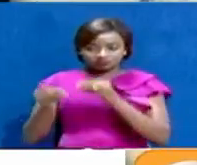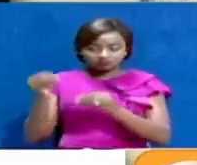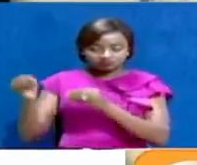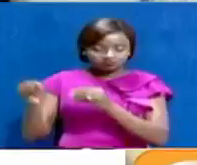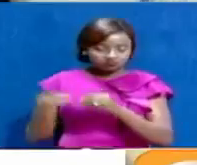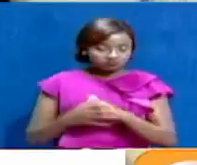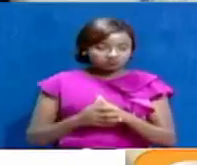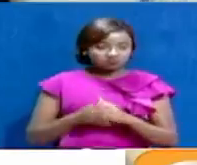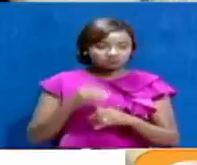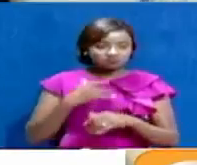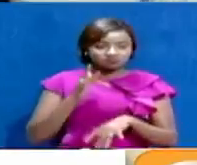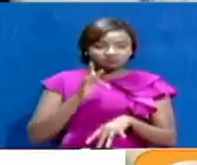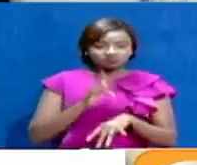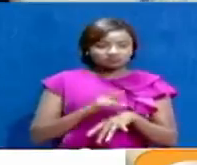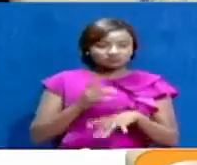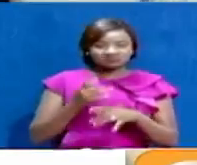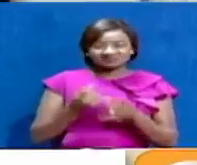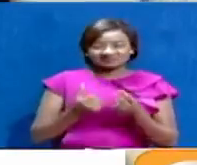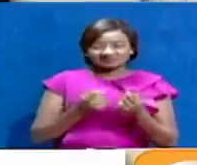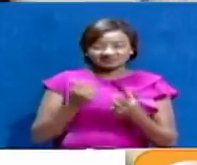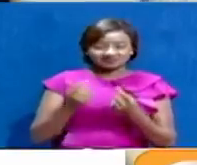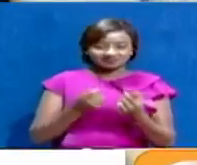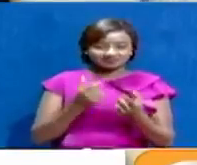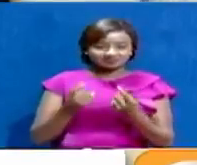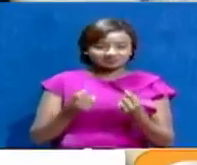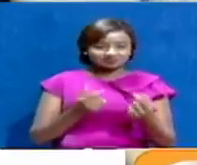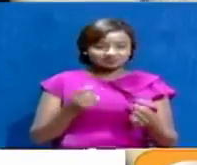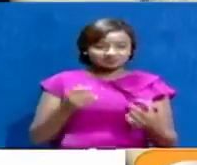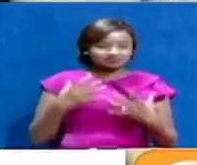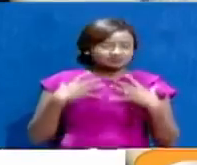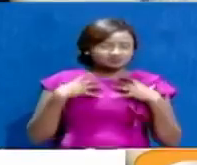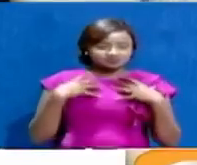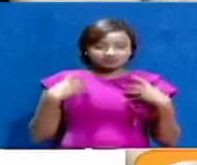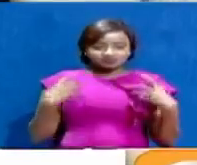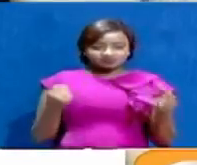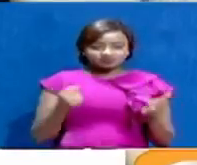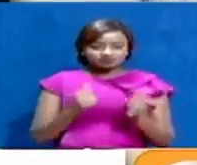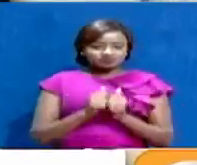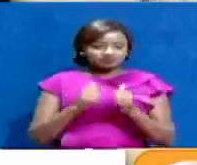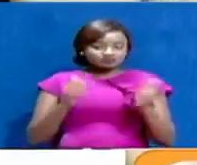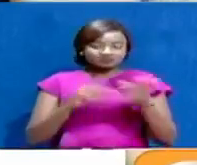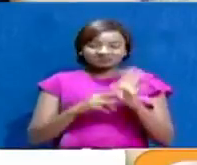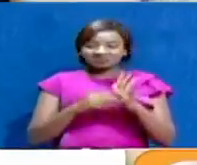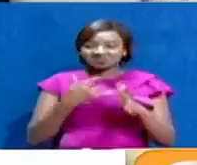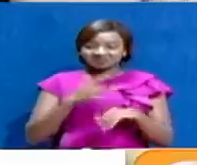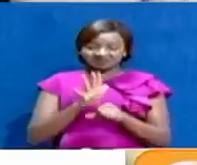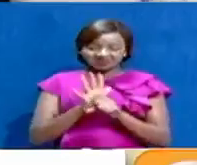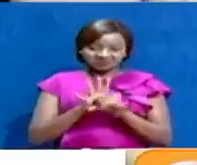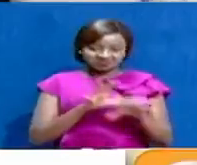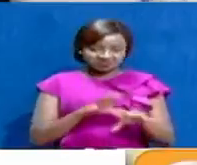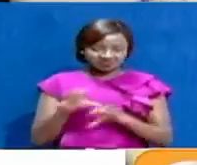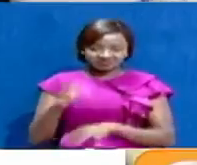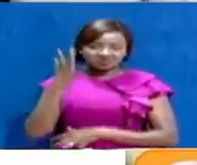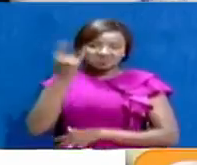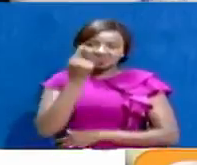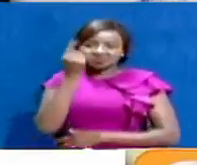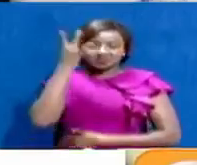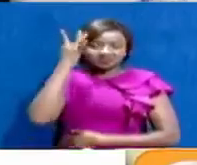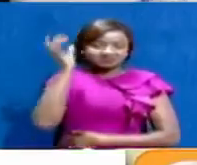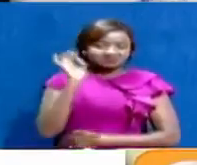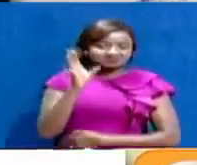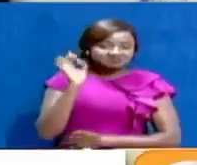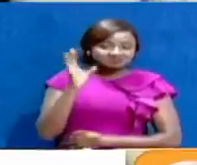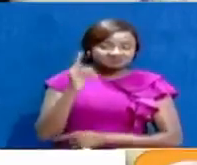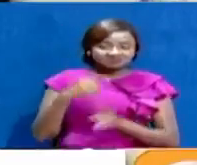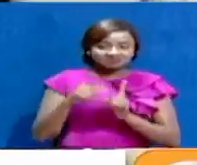Very few side effects, close to nothing. Recovery, there was really not much. Slight headache,